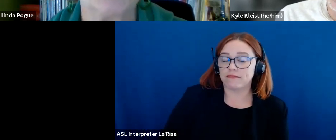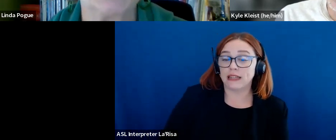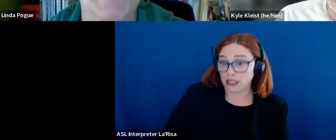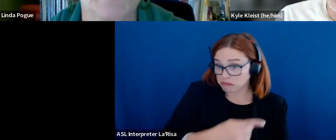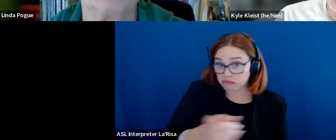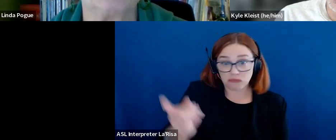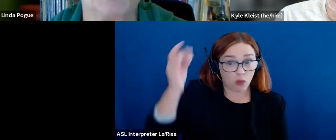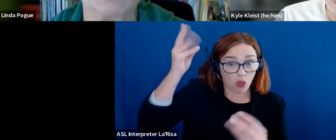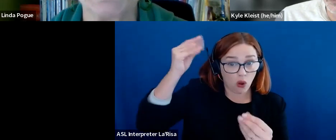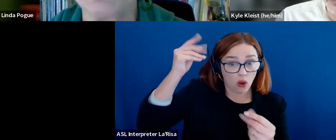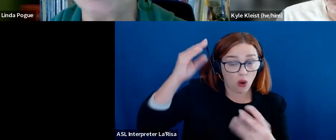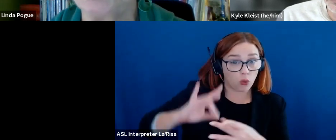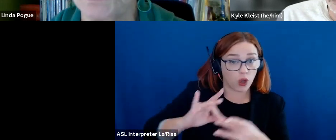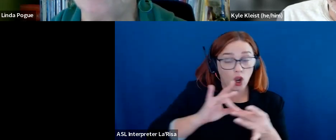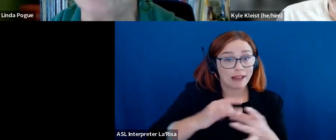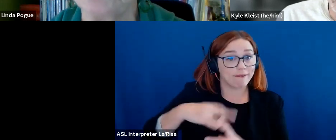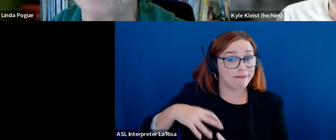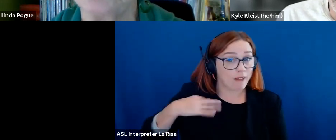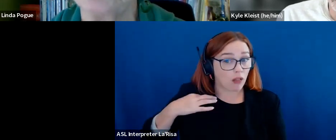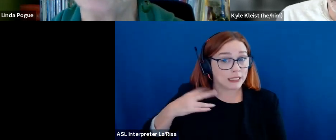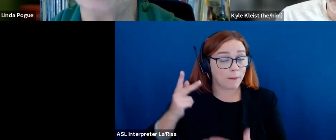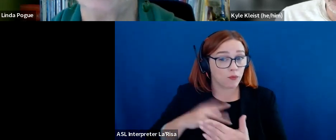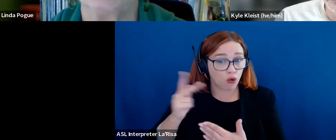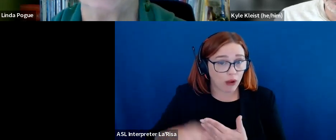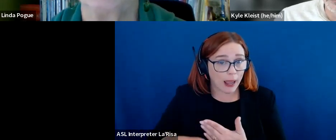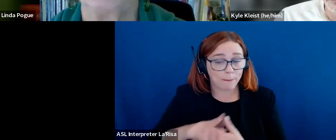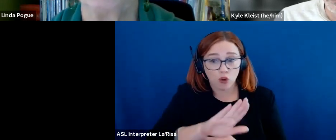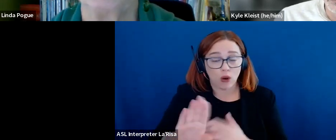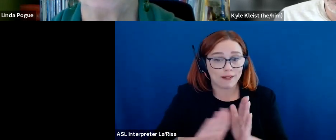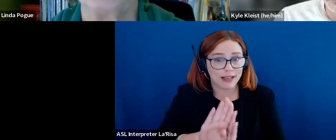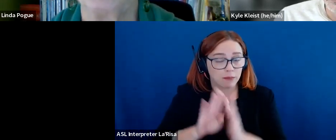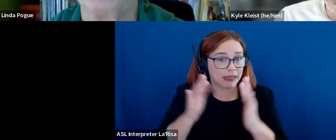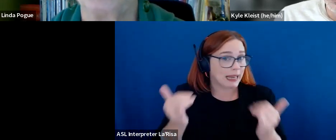Any thoughts about volunteers in general?